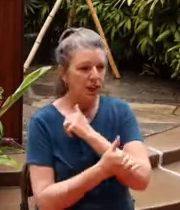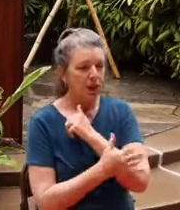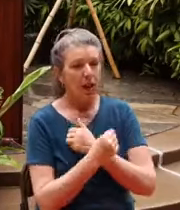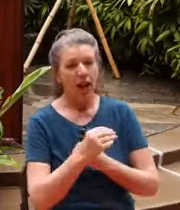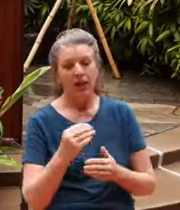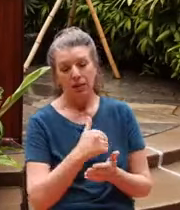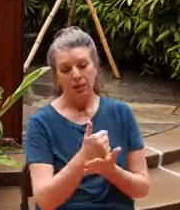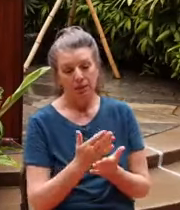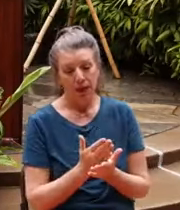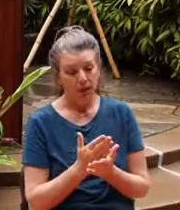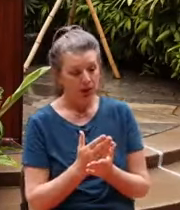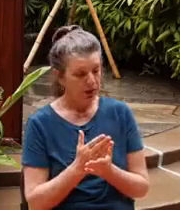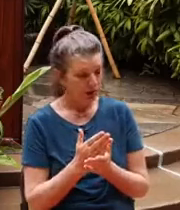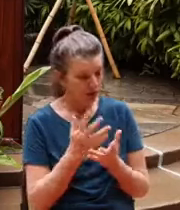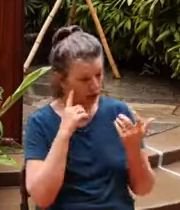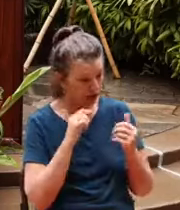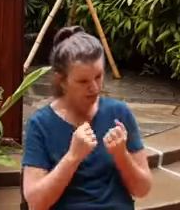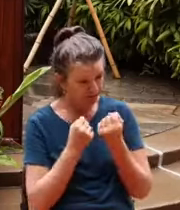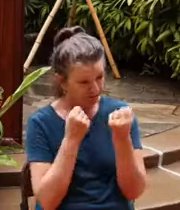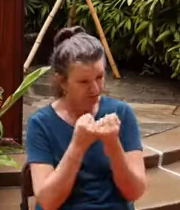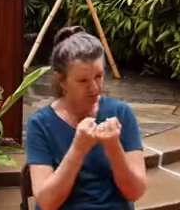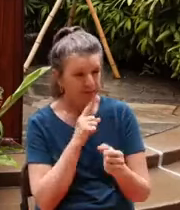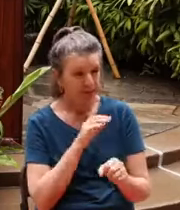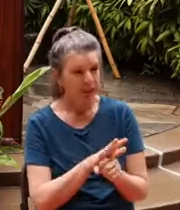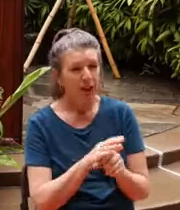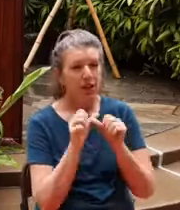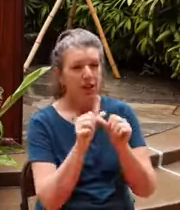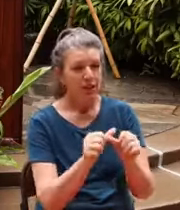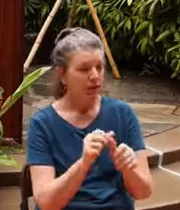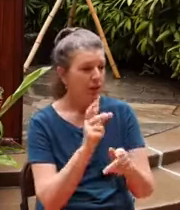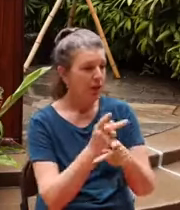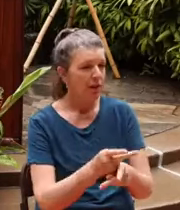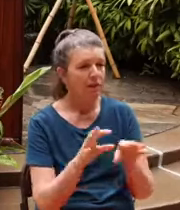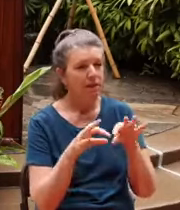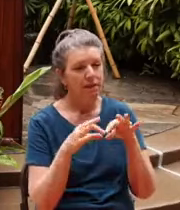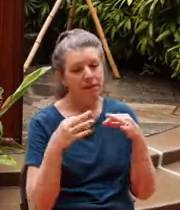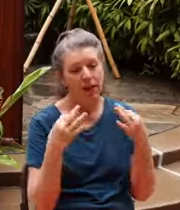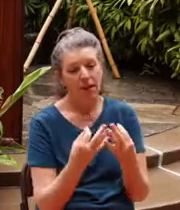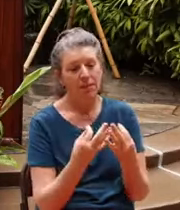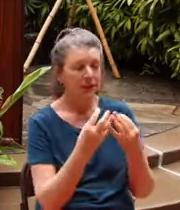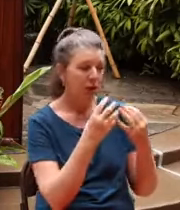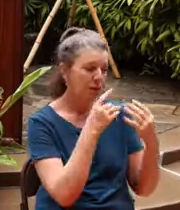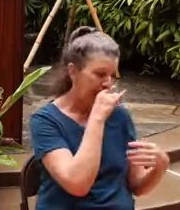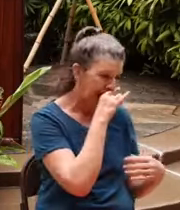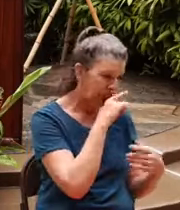commits to caring for our families from Keiki to Kupuna.